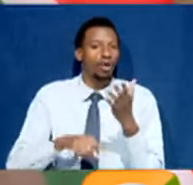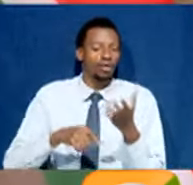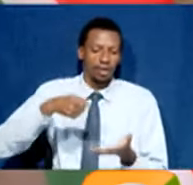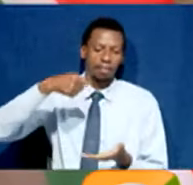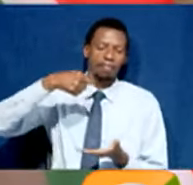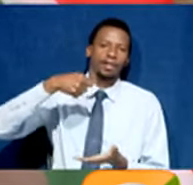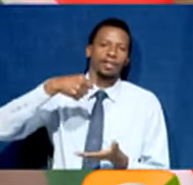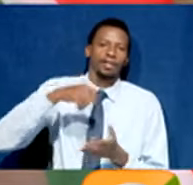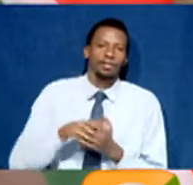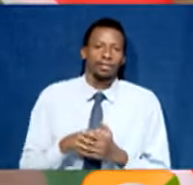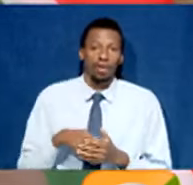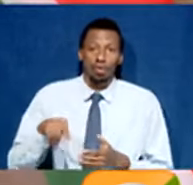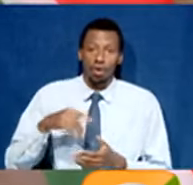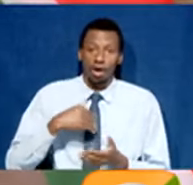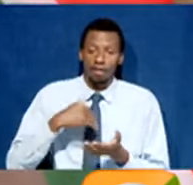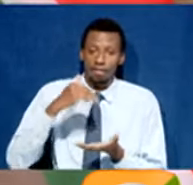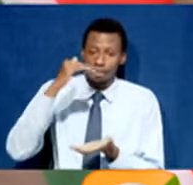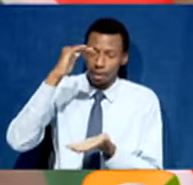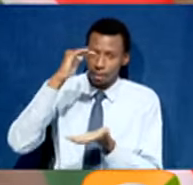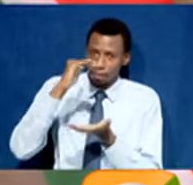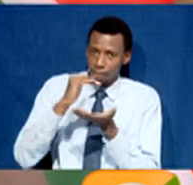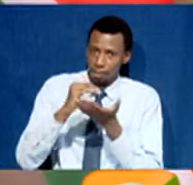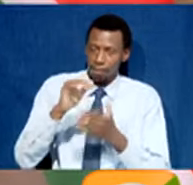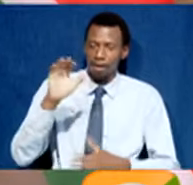We have cut by 50%